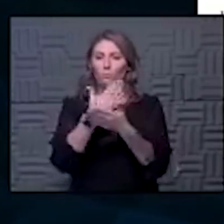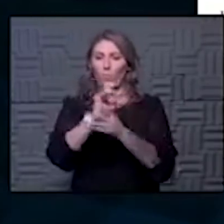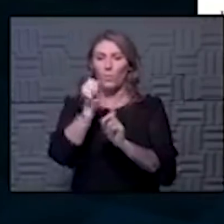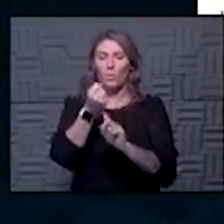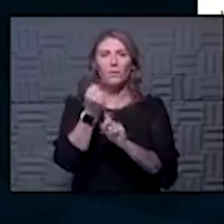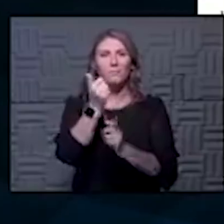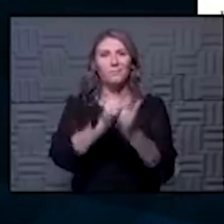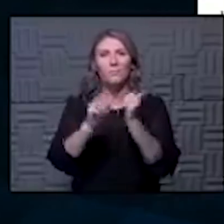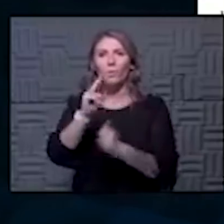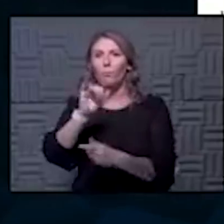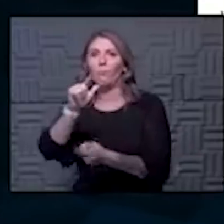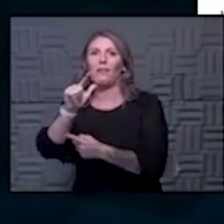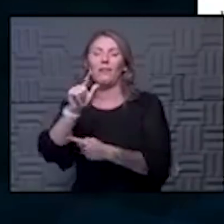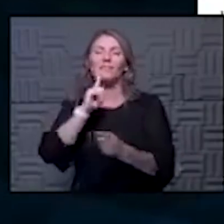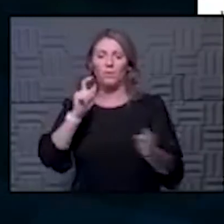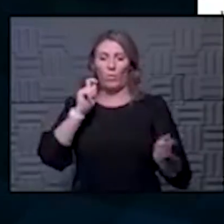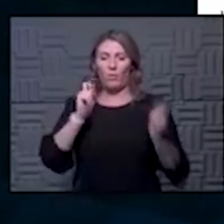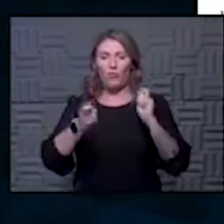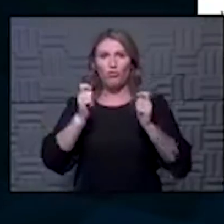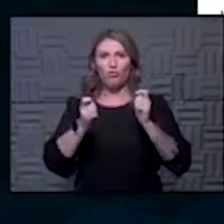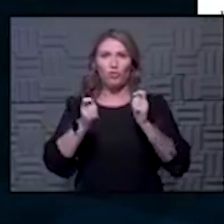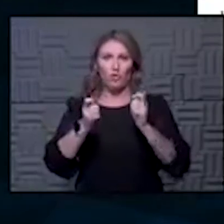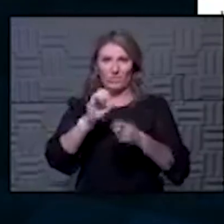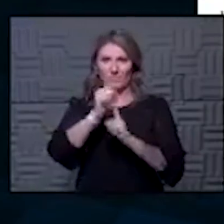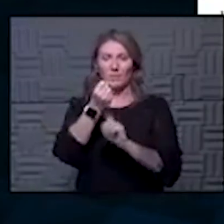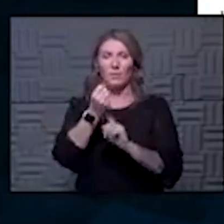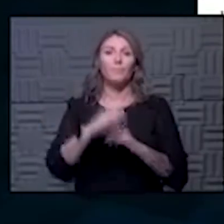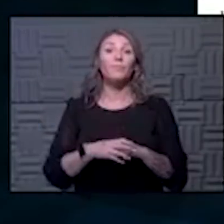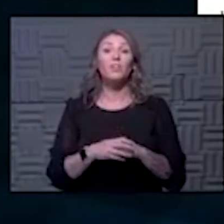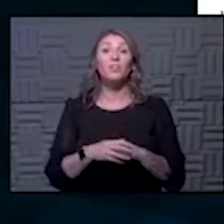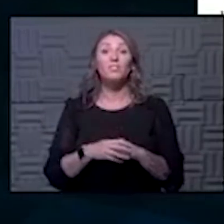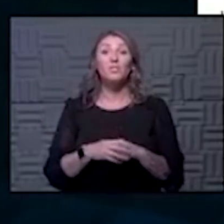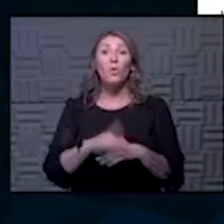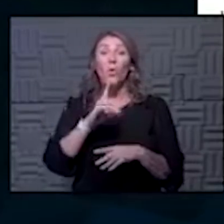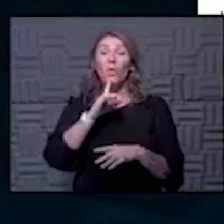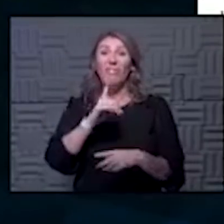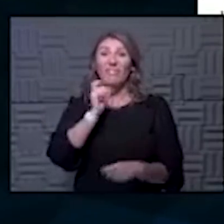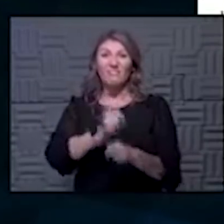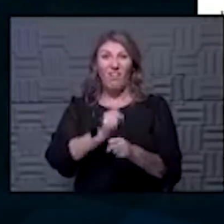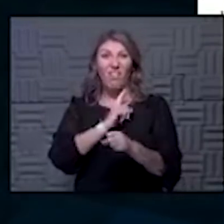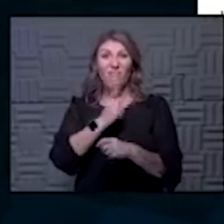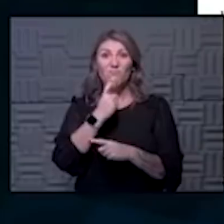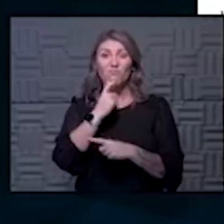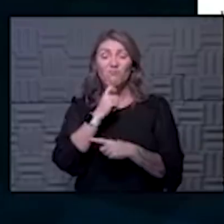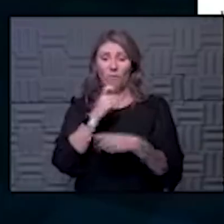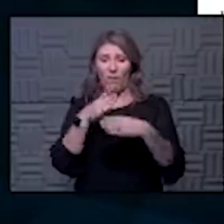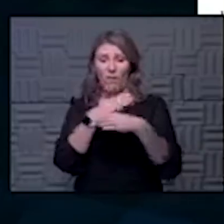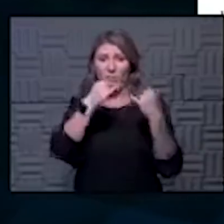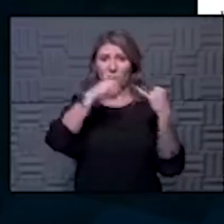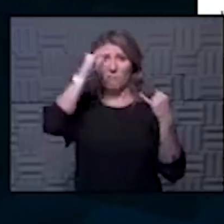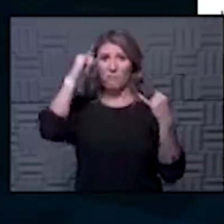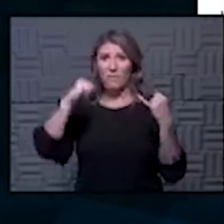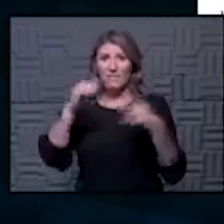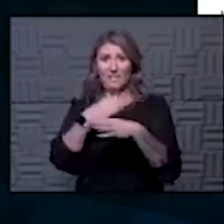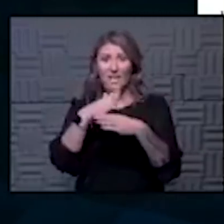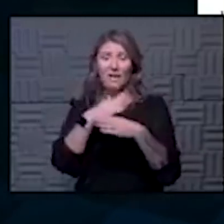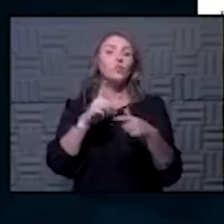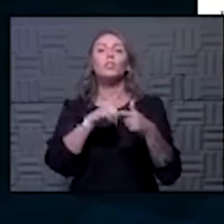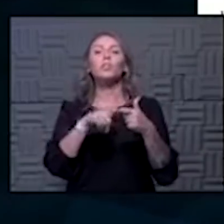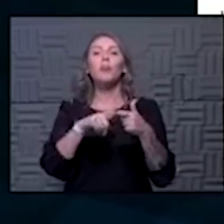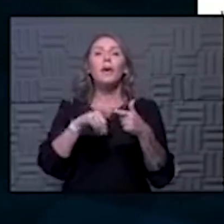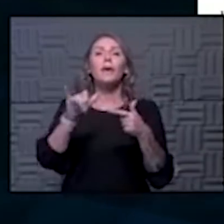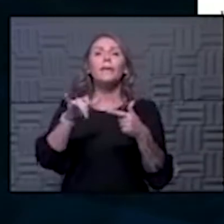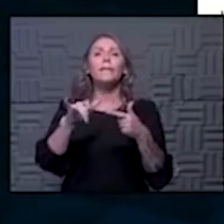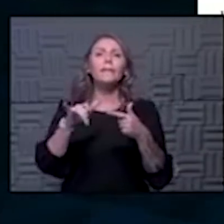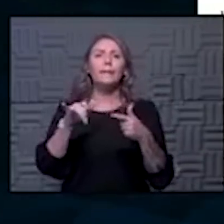this population-adjusted growth of cases. So the solid red line, again, is the 7-day average. The actual sort of red bars behind it are the number